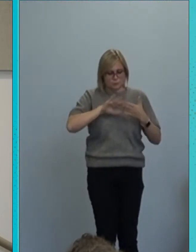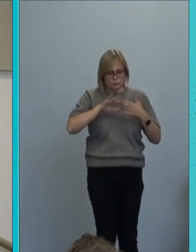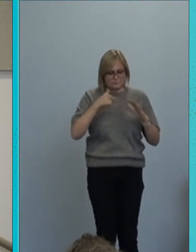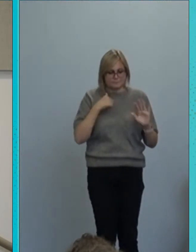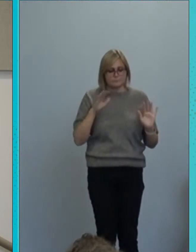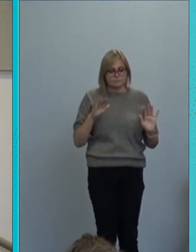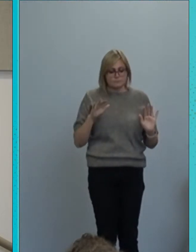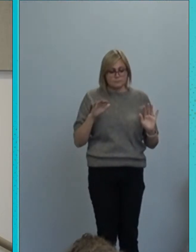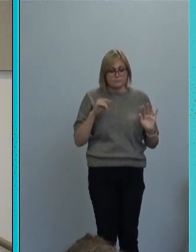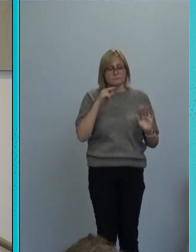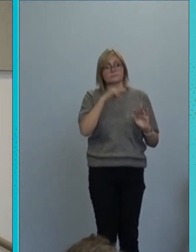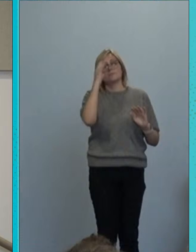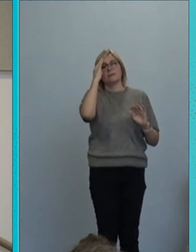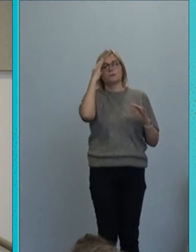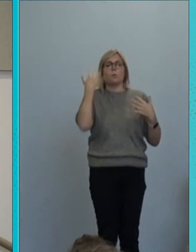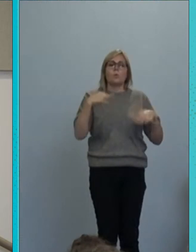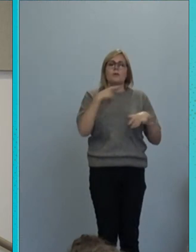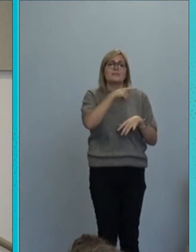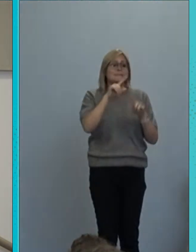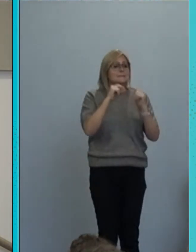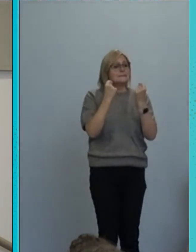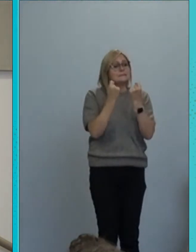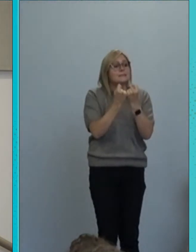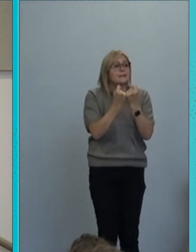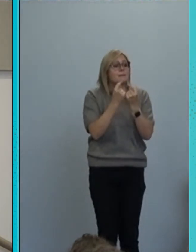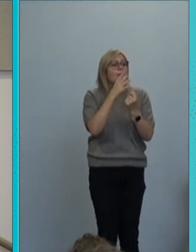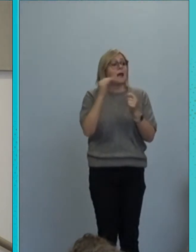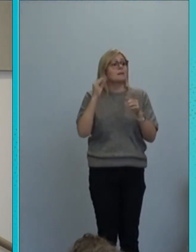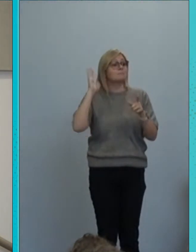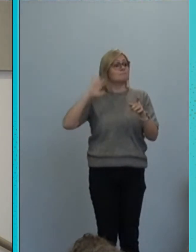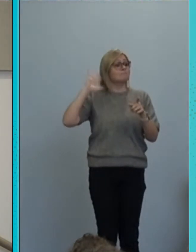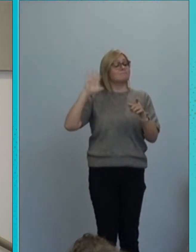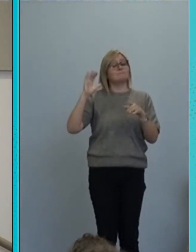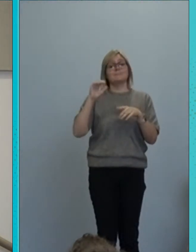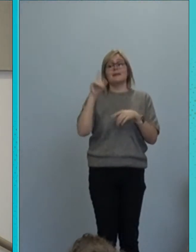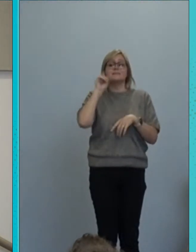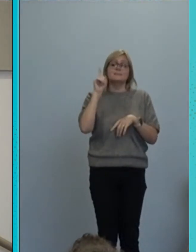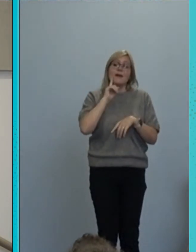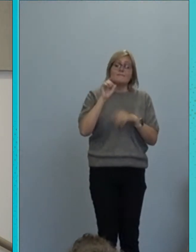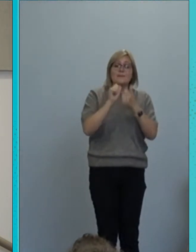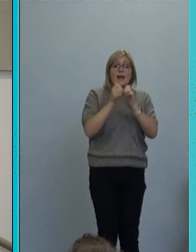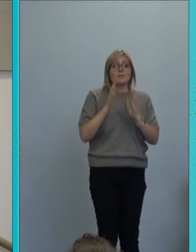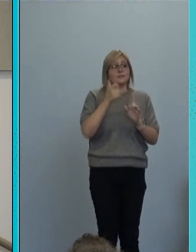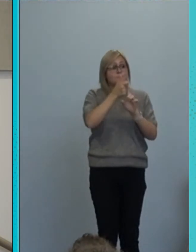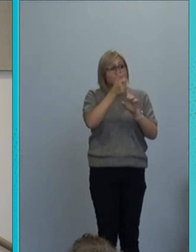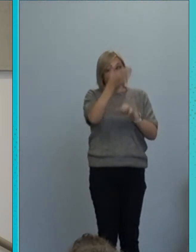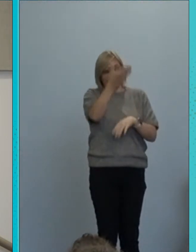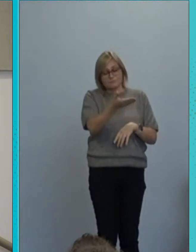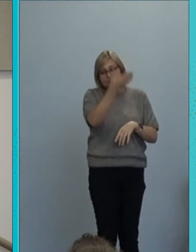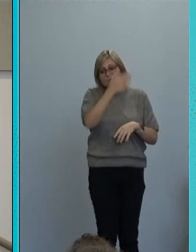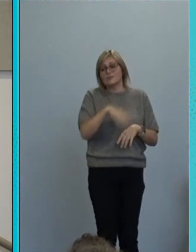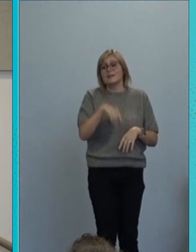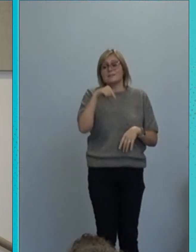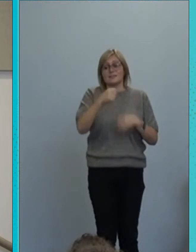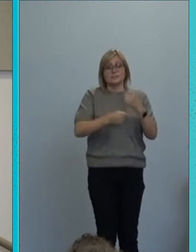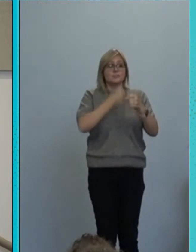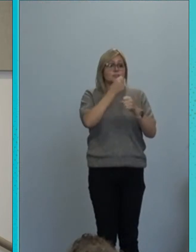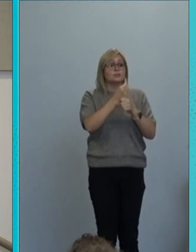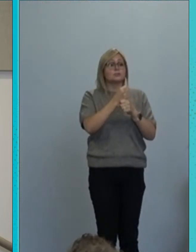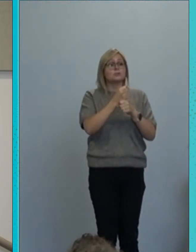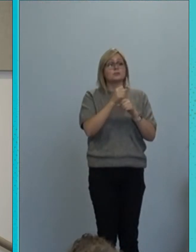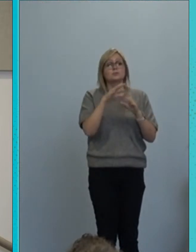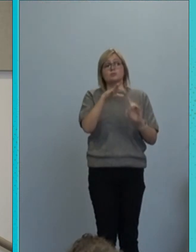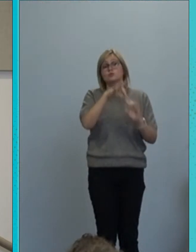this engine of a team and former deaf athlete himself. As this year's choice, the Boys of